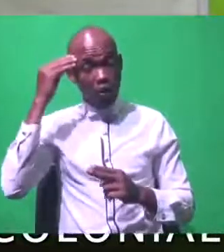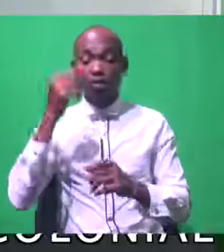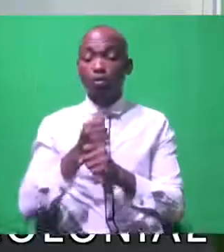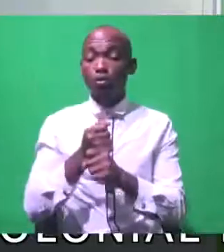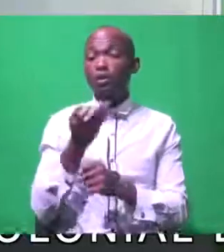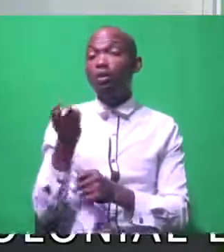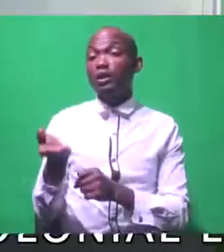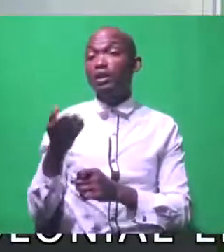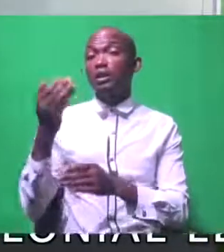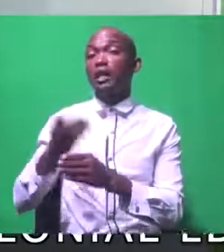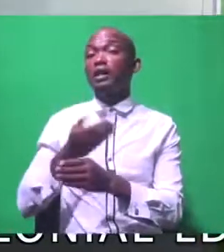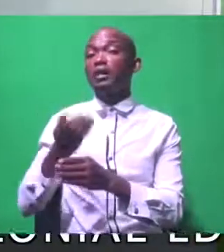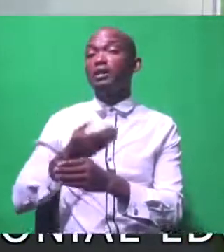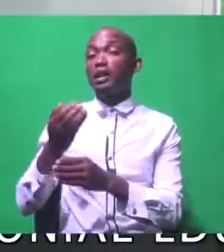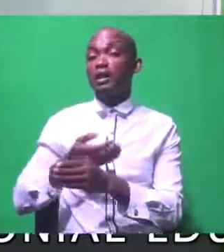exercise.